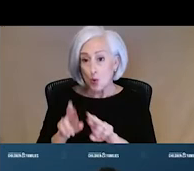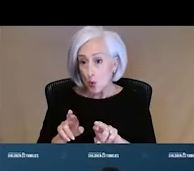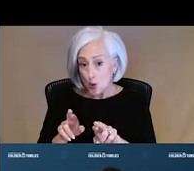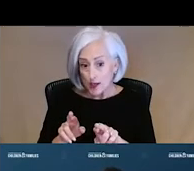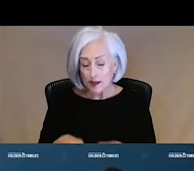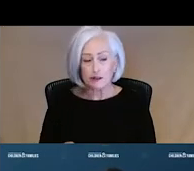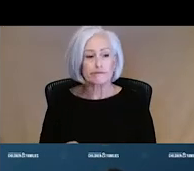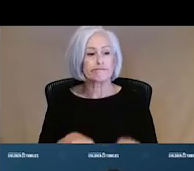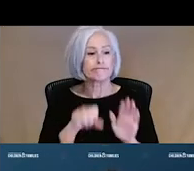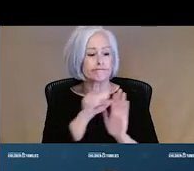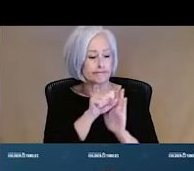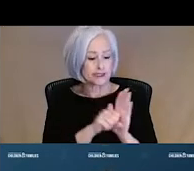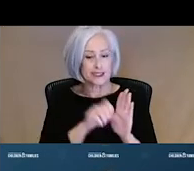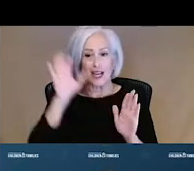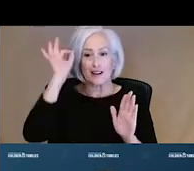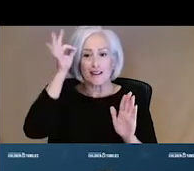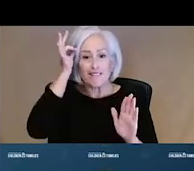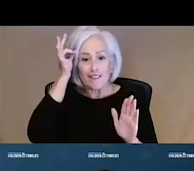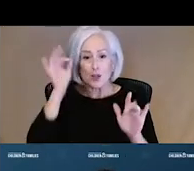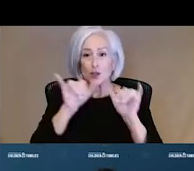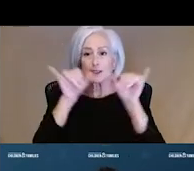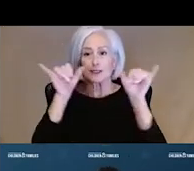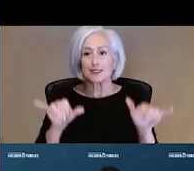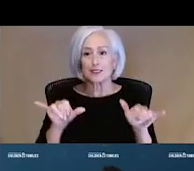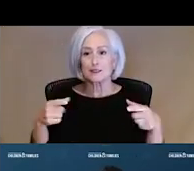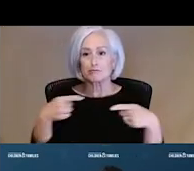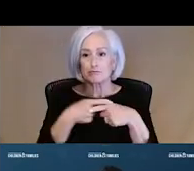State and federal systems not necessarily on the same page,